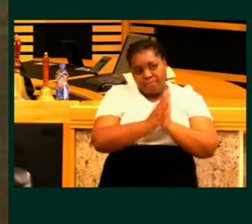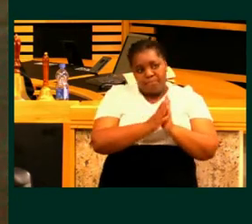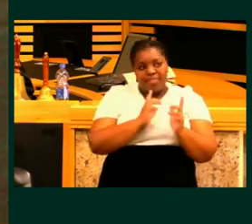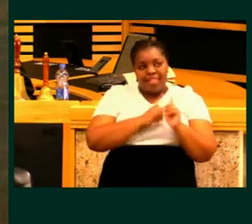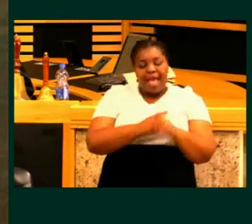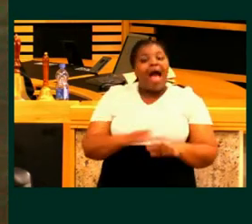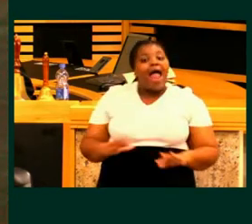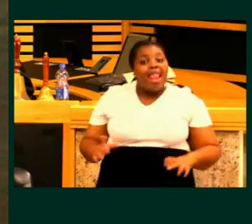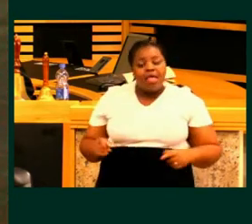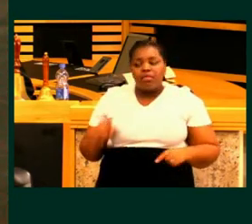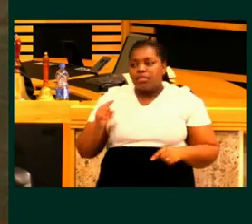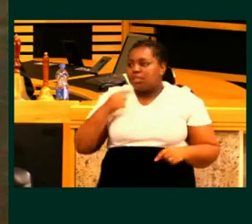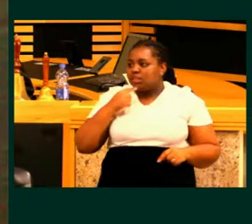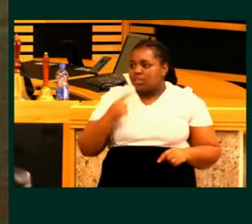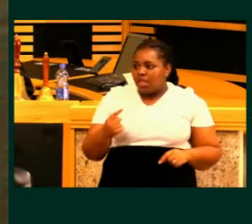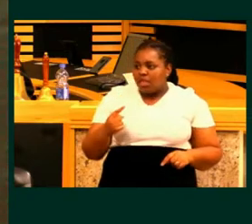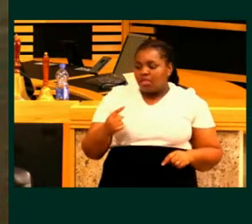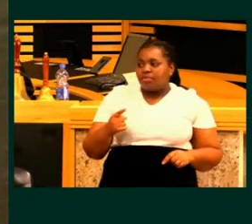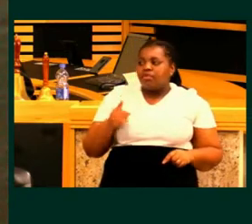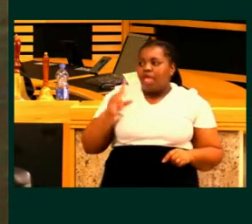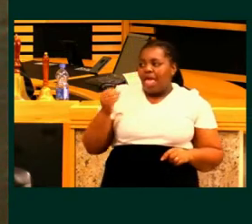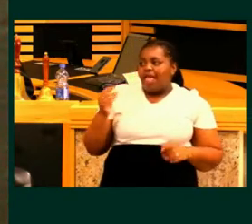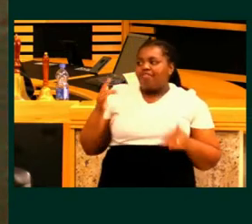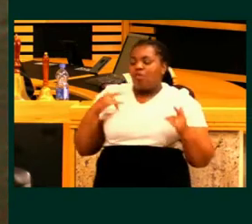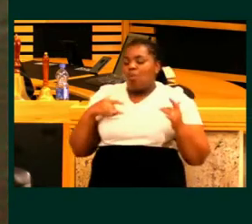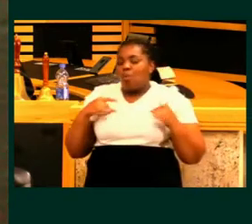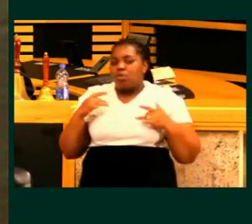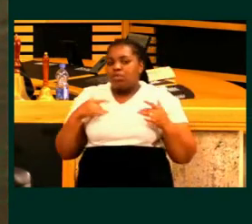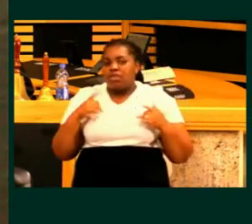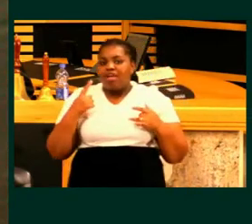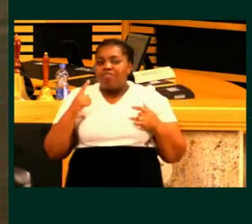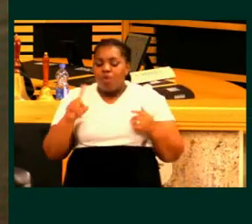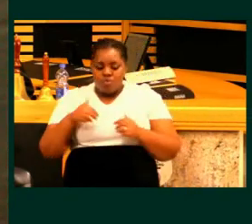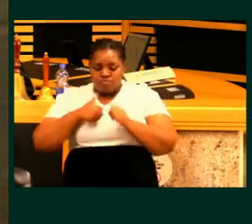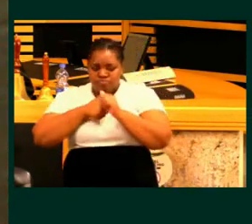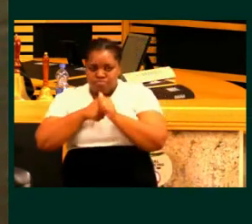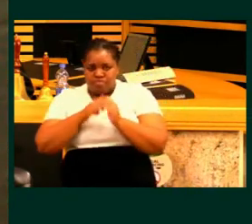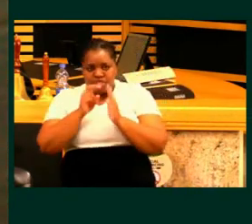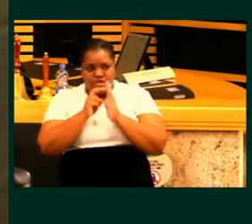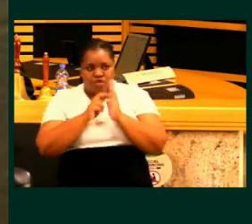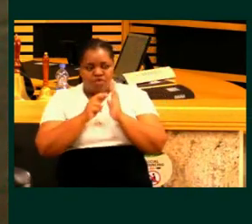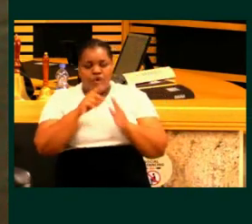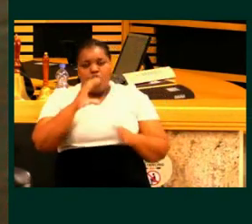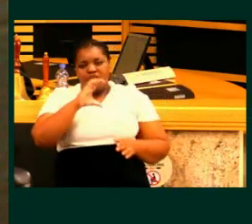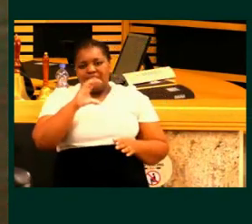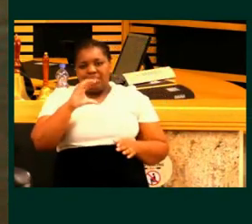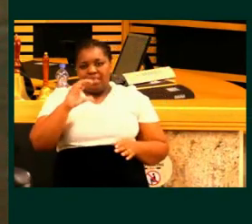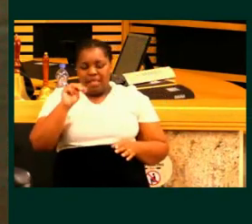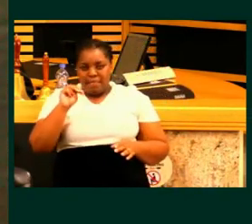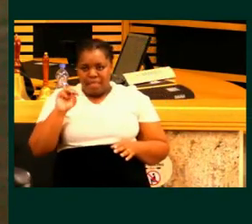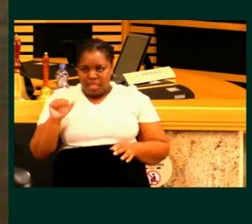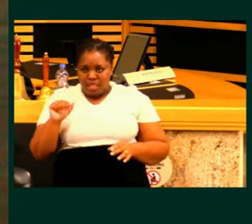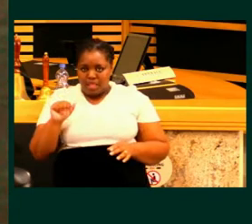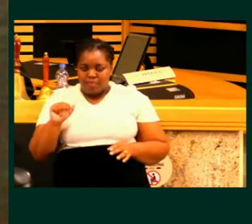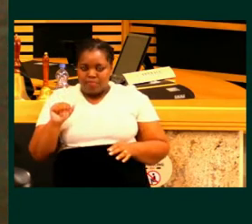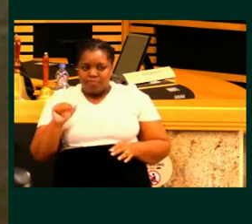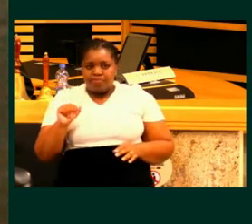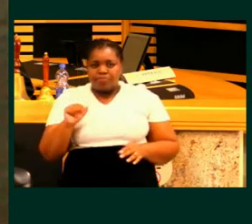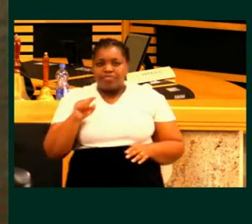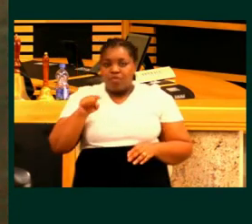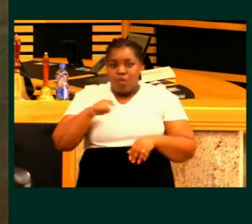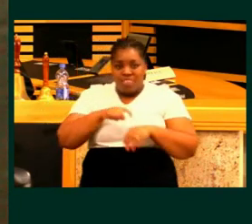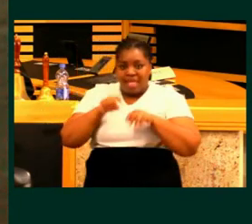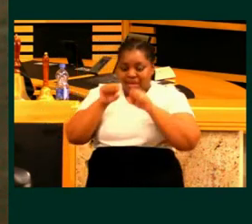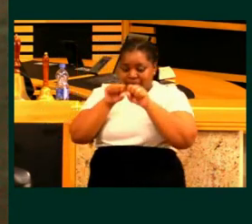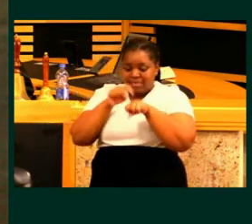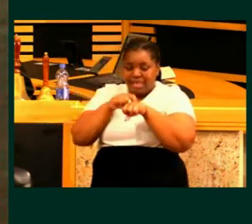employer refers to a dispute concerning the compliance order to the ccma within that